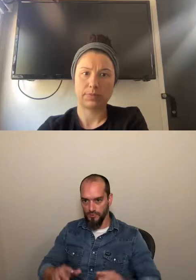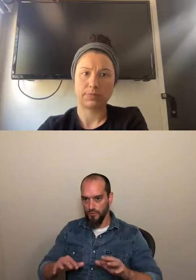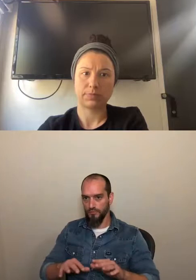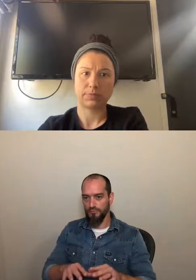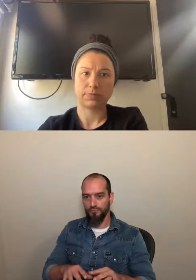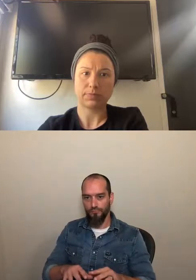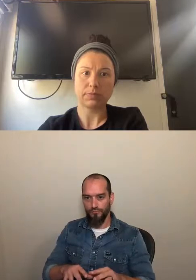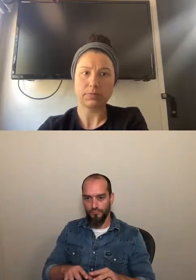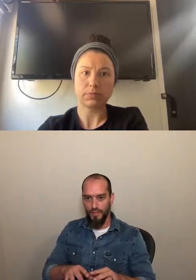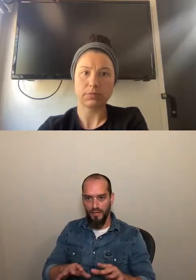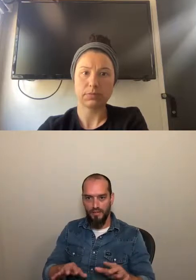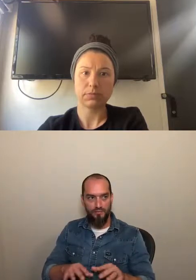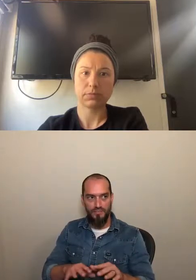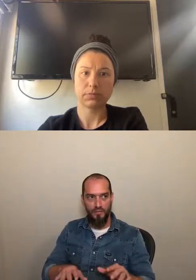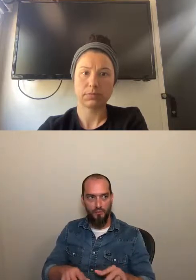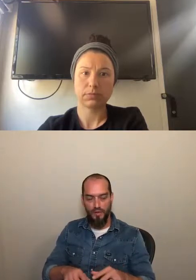but